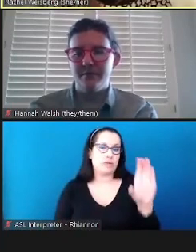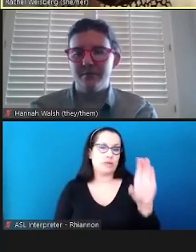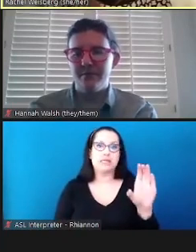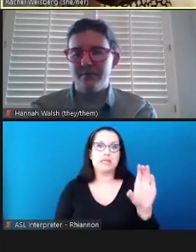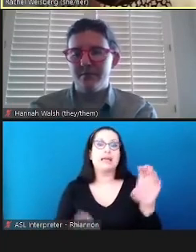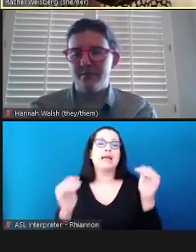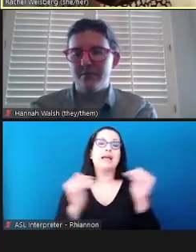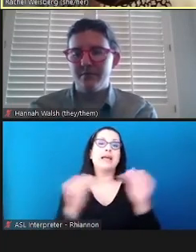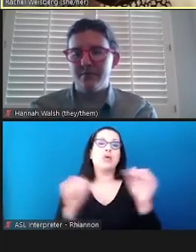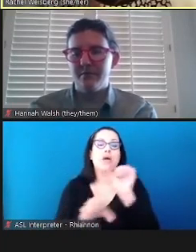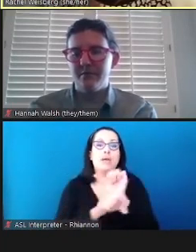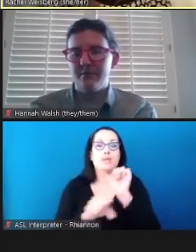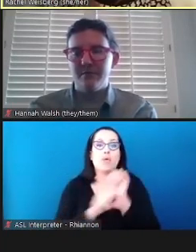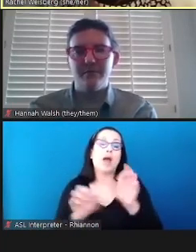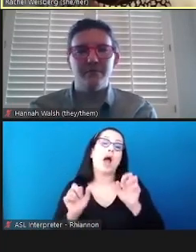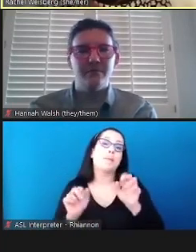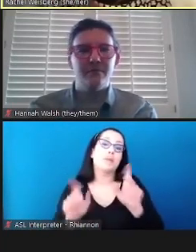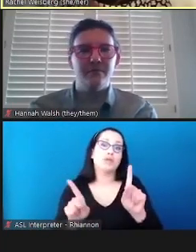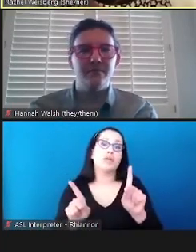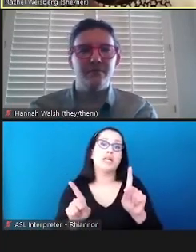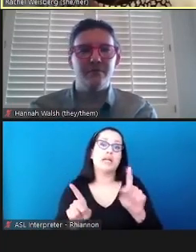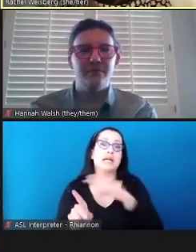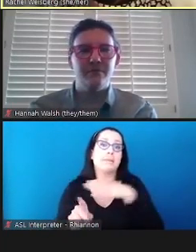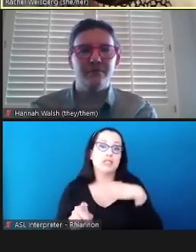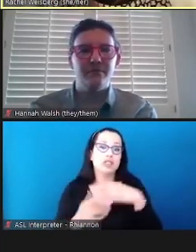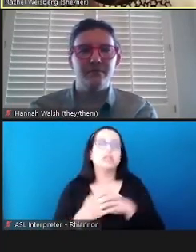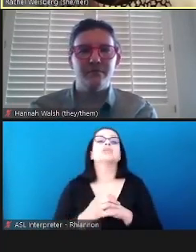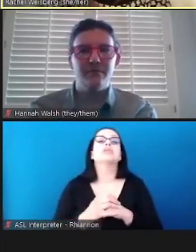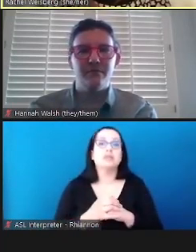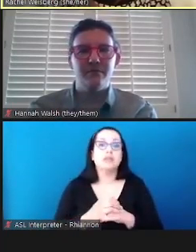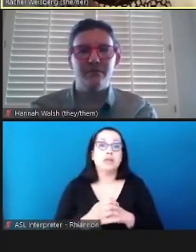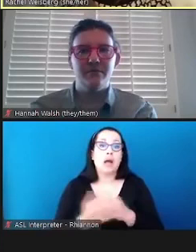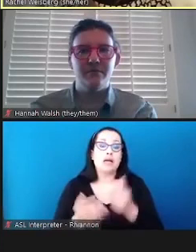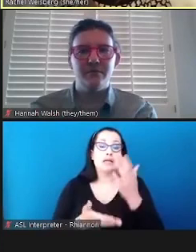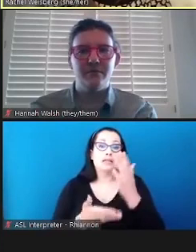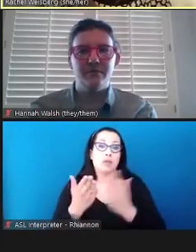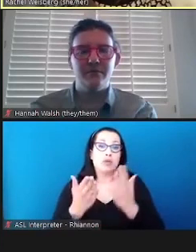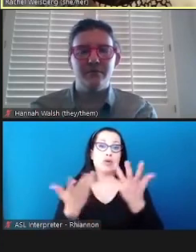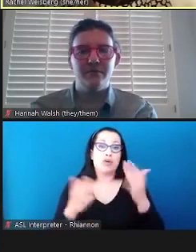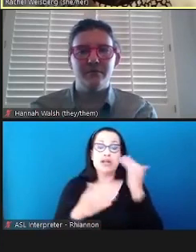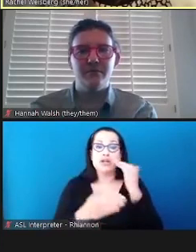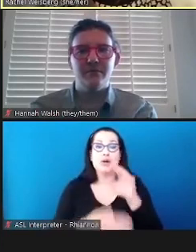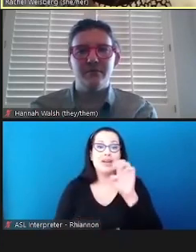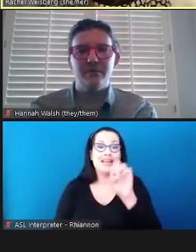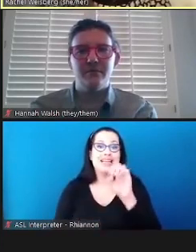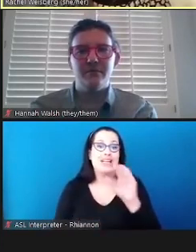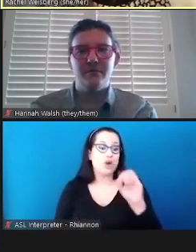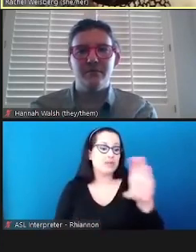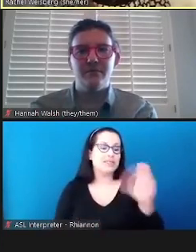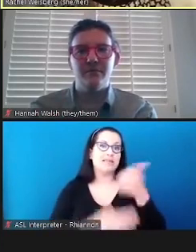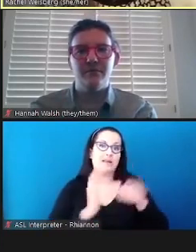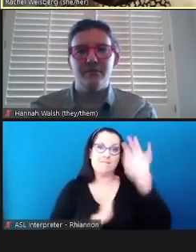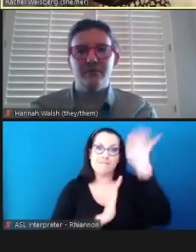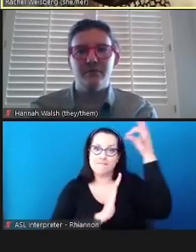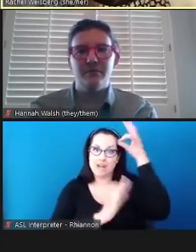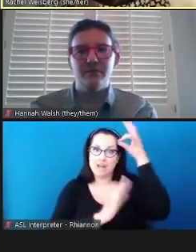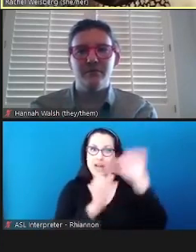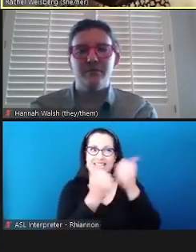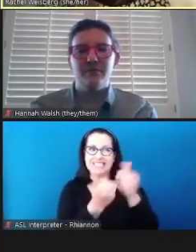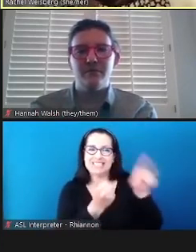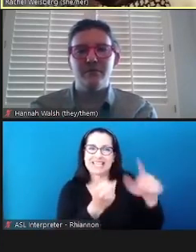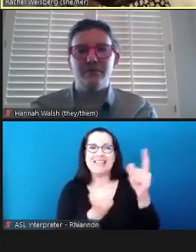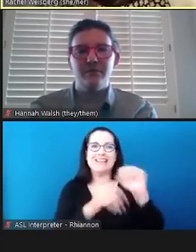Employment Opportunity Commission. As folks may know, the EEOC is the federal agency that promulgates the rules